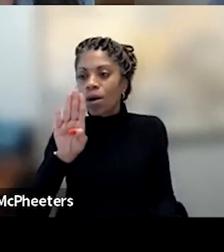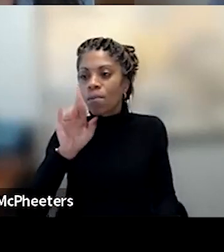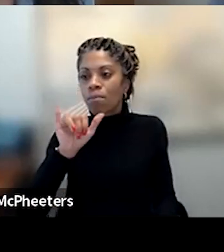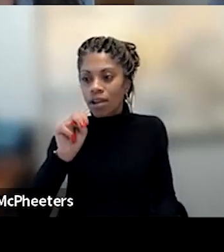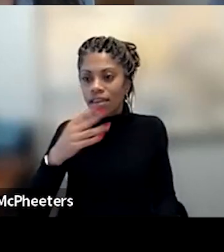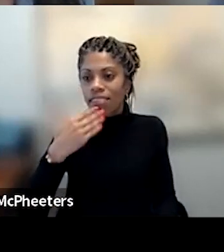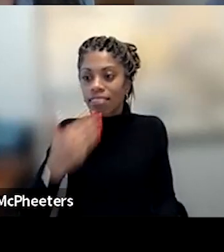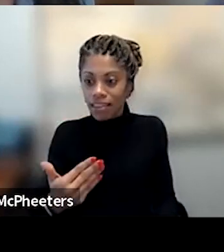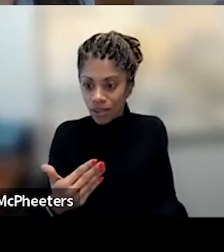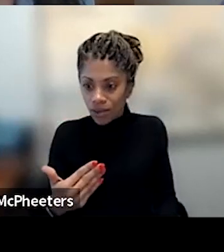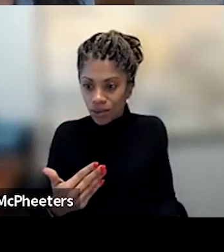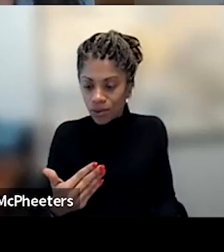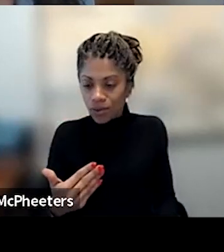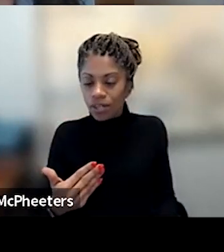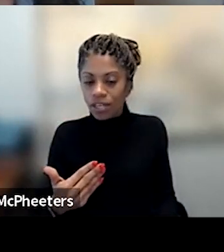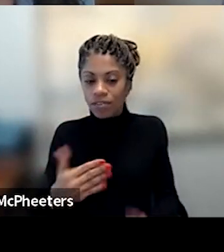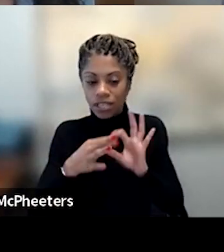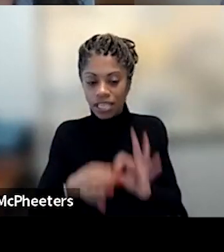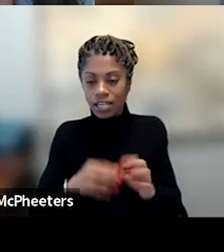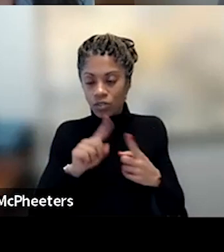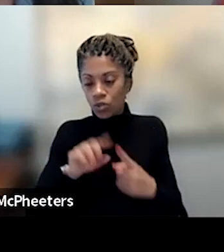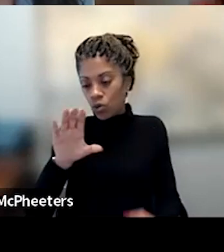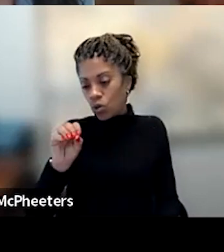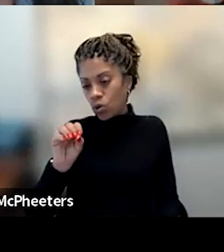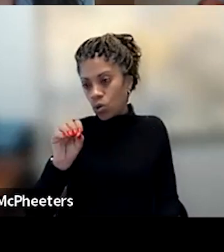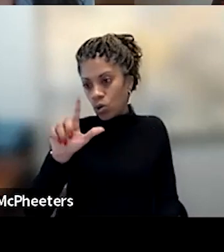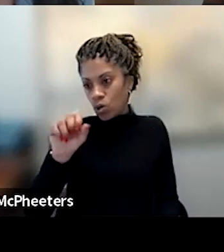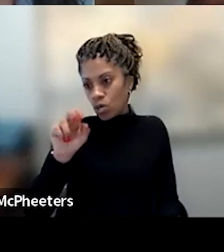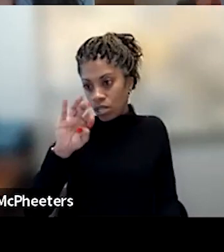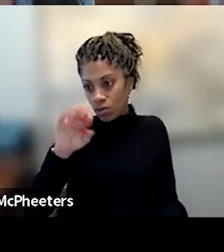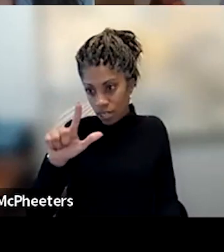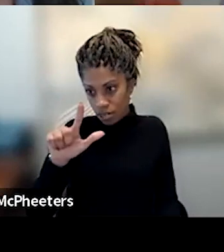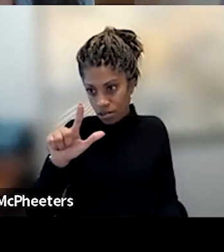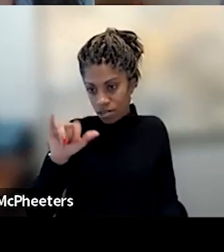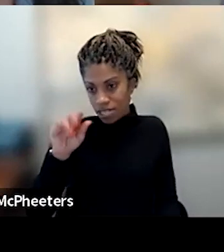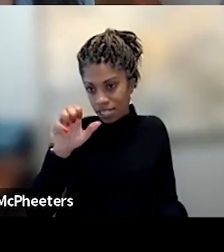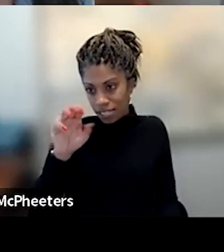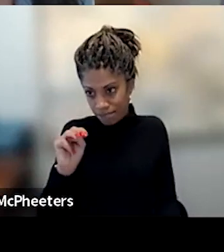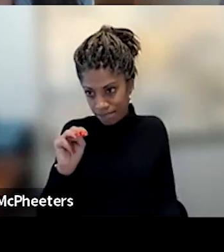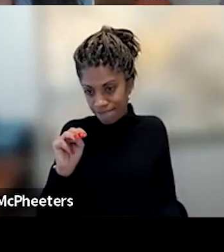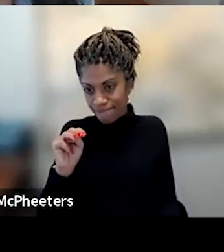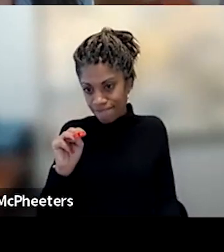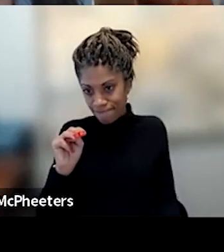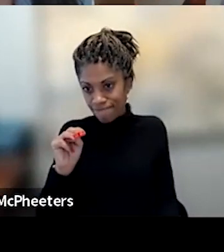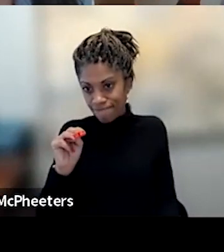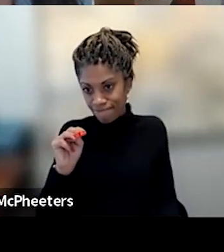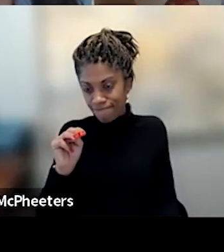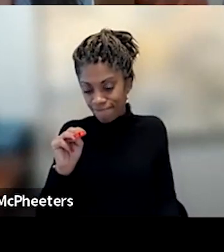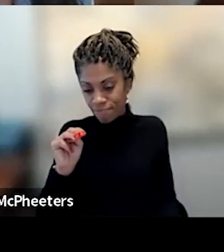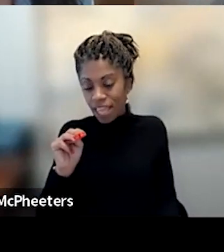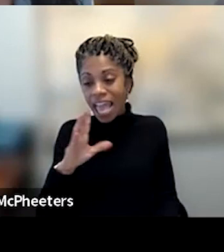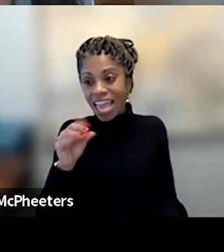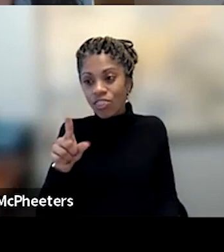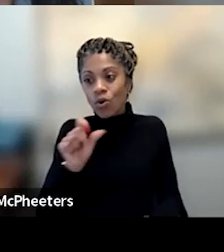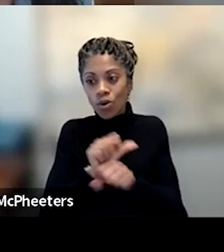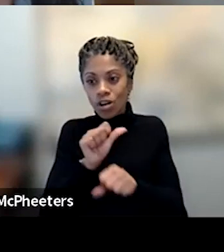about colonialism, because people doing work in international settings often don't feel like they have the same equity tools